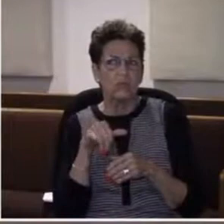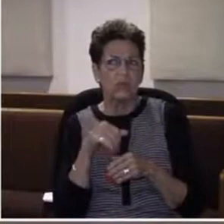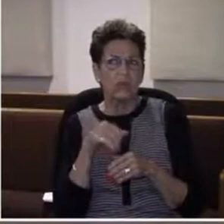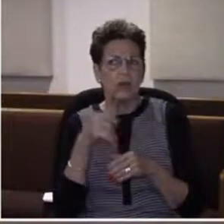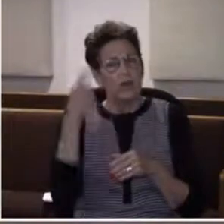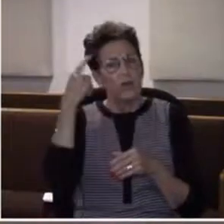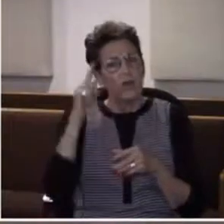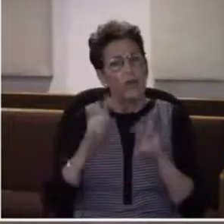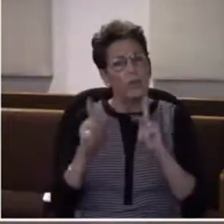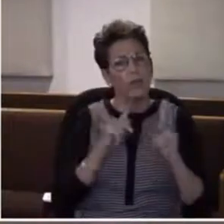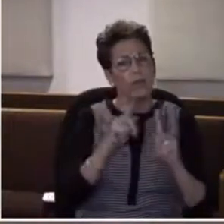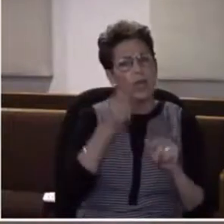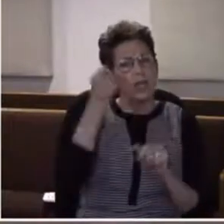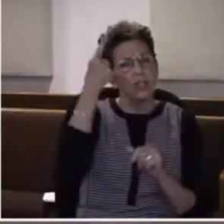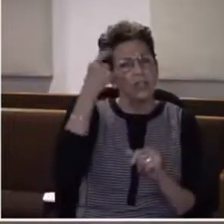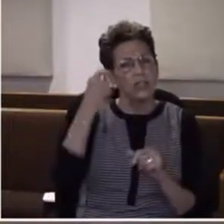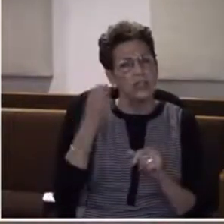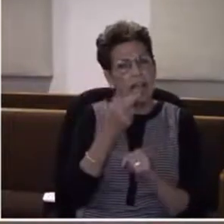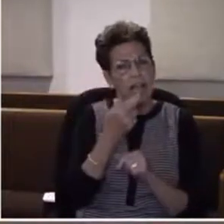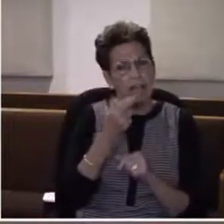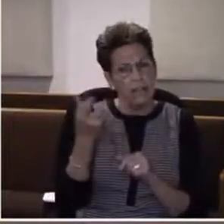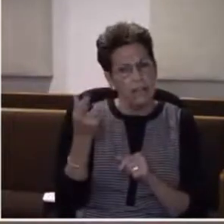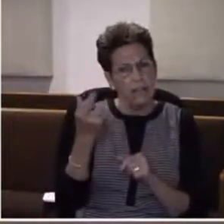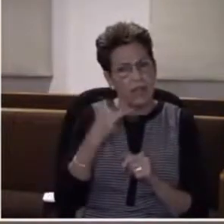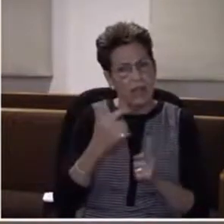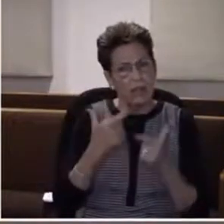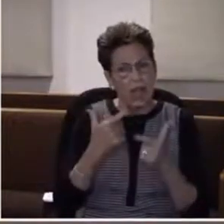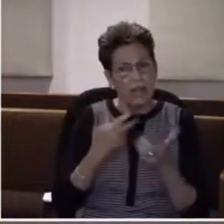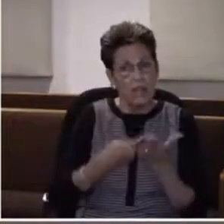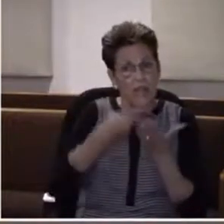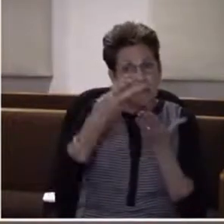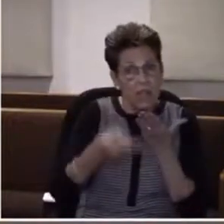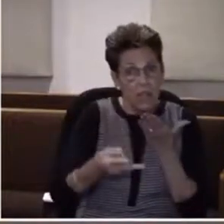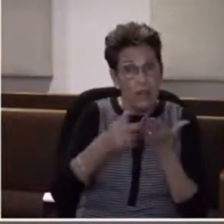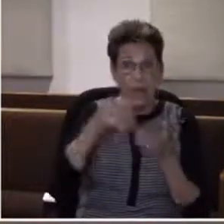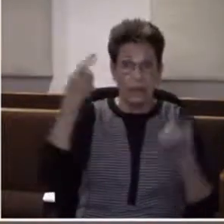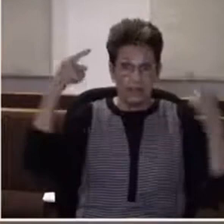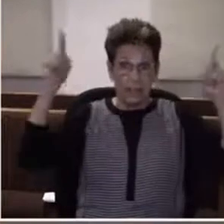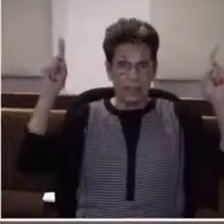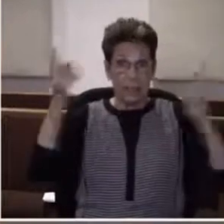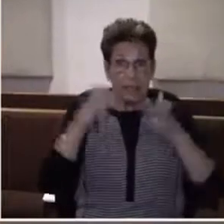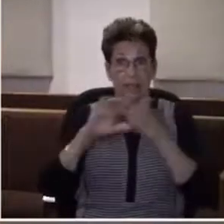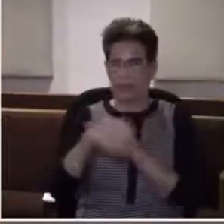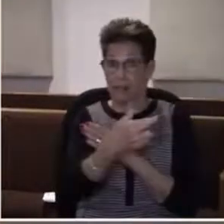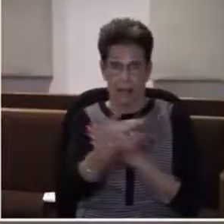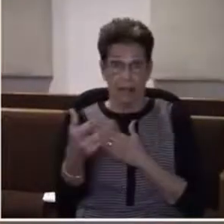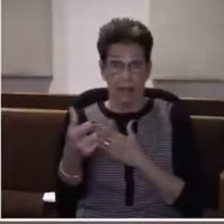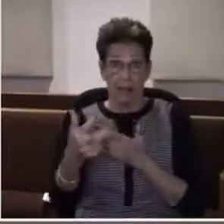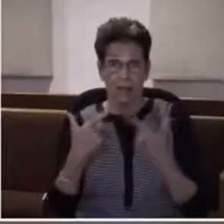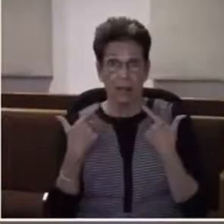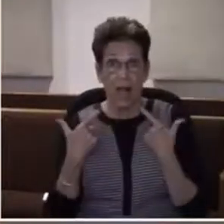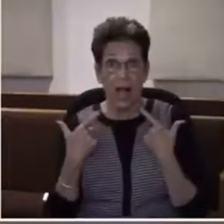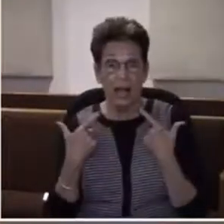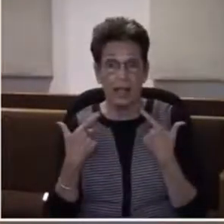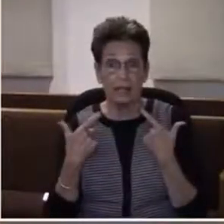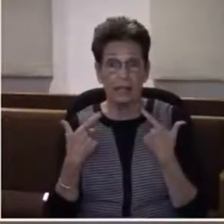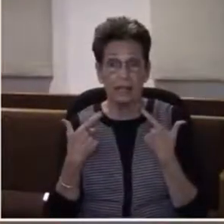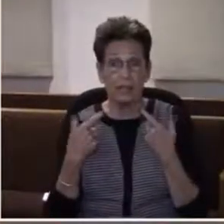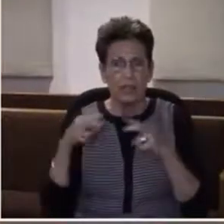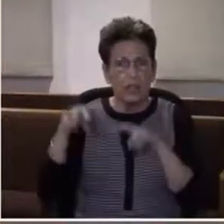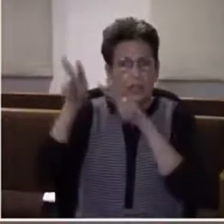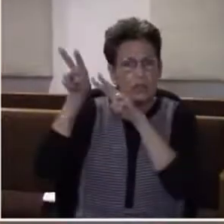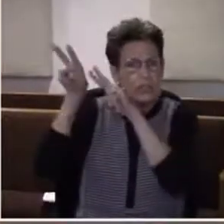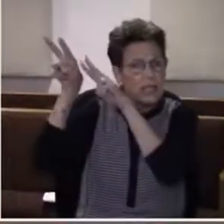life, failure and success of their life. The premise of this series you see on the screen, a